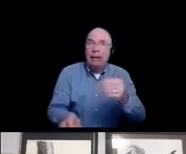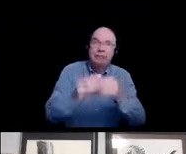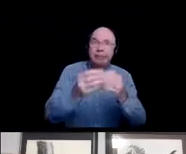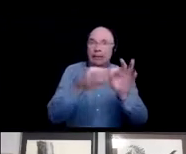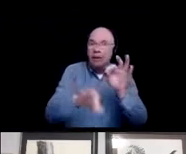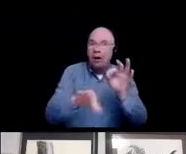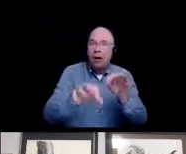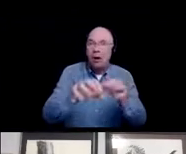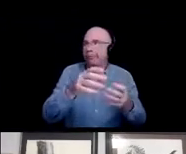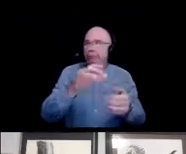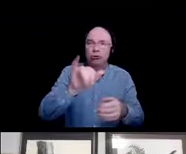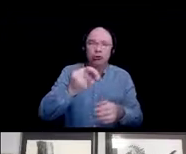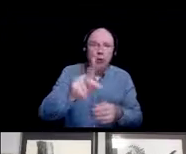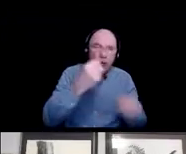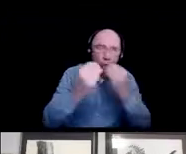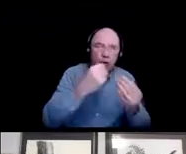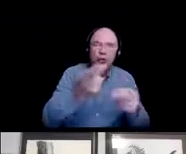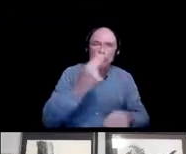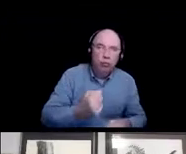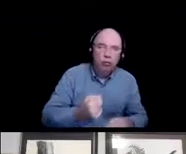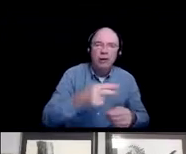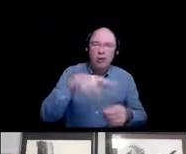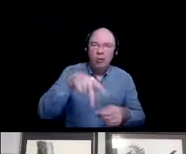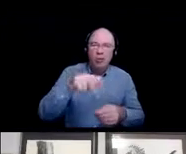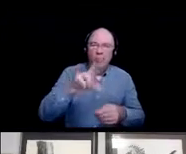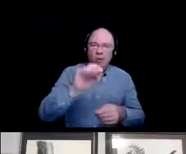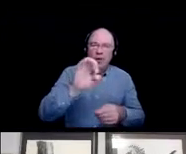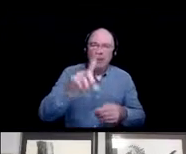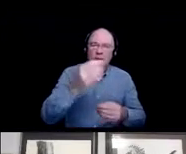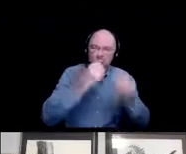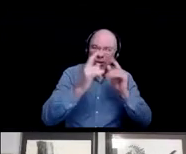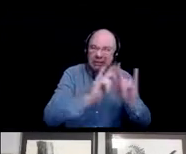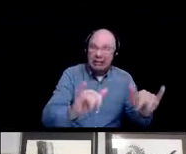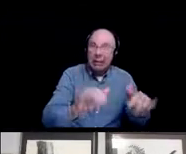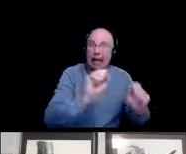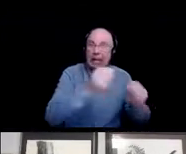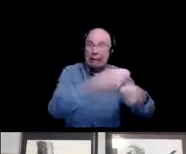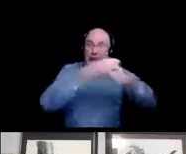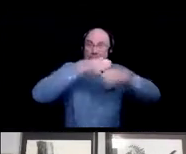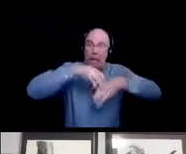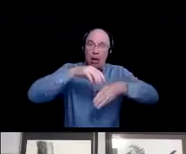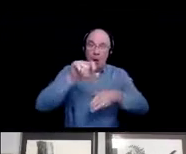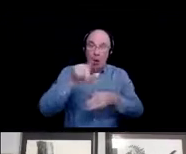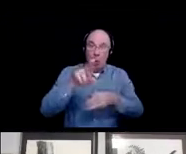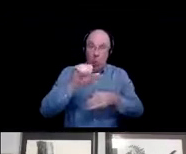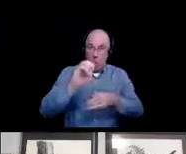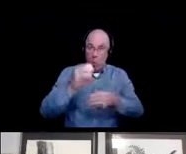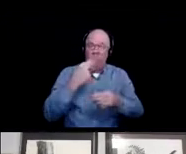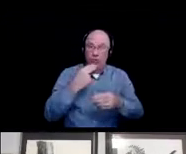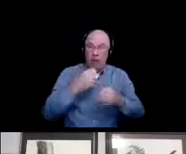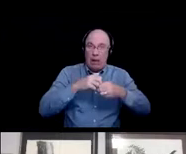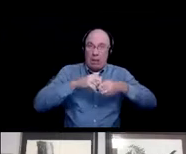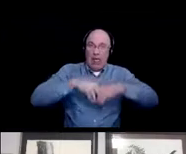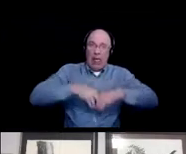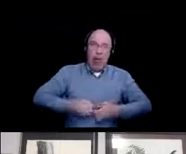junk food and processed foods and sugar. Those all break down to glucose and they cause inflammation. The processed foods are straight